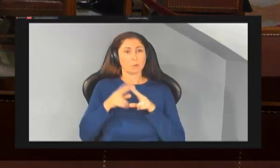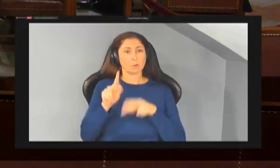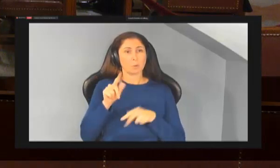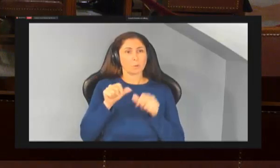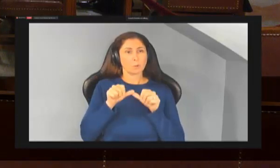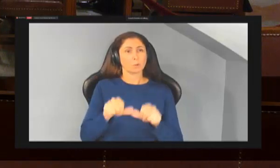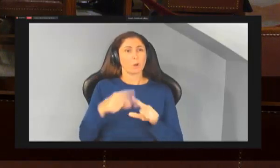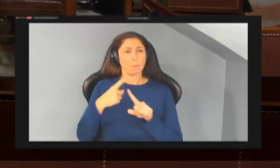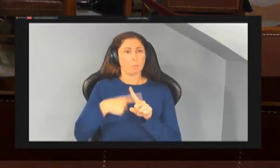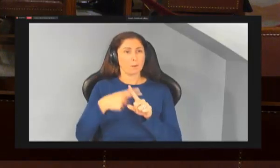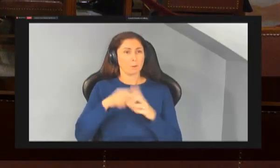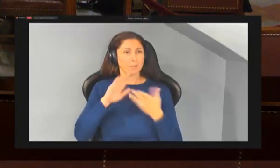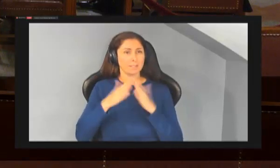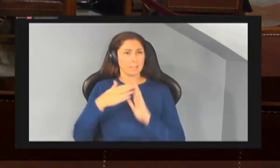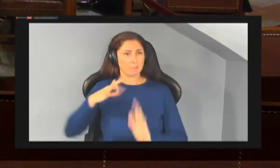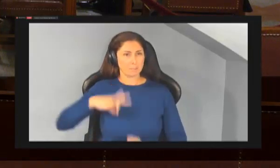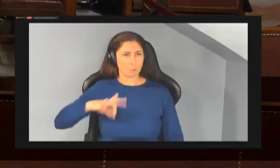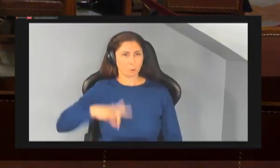of Pittsburgh.